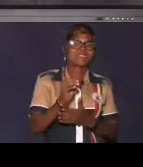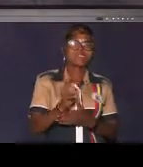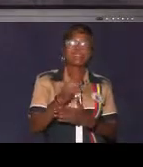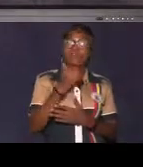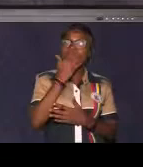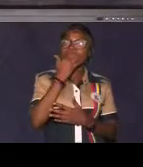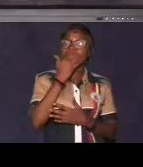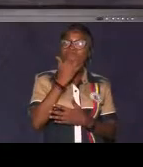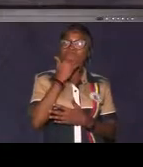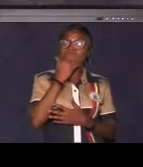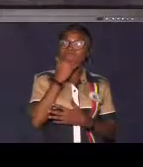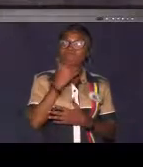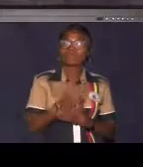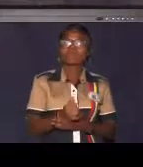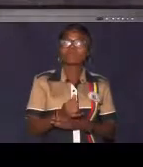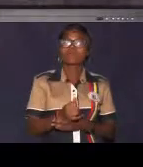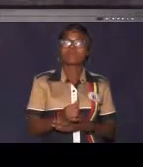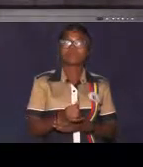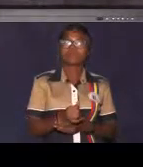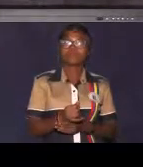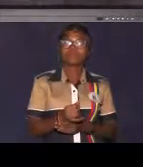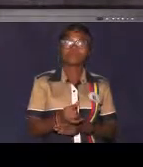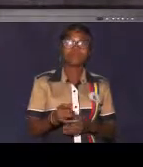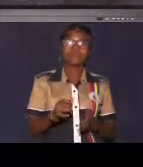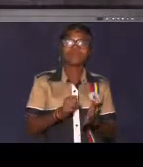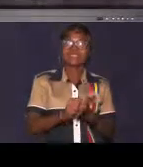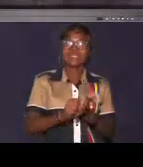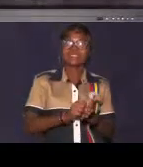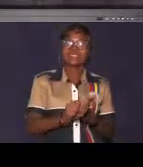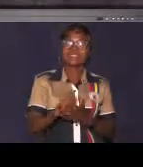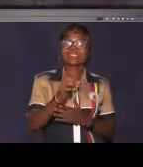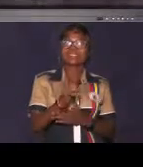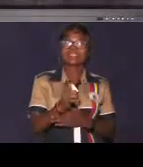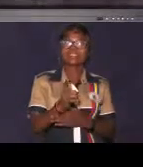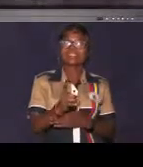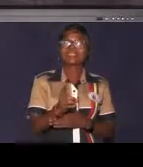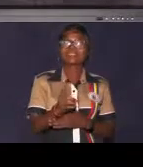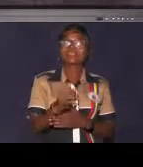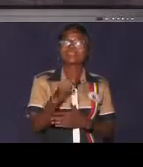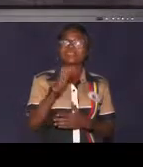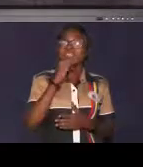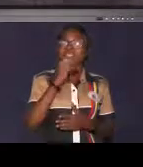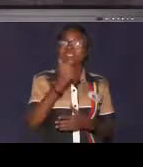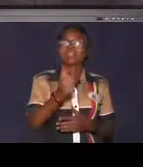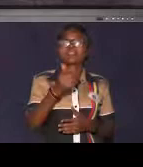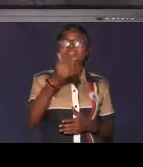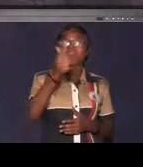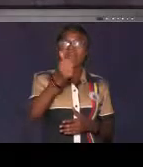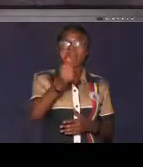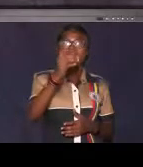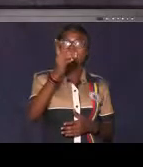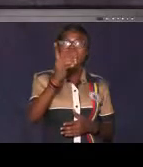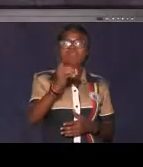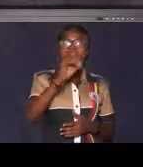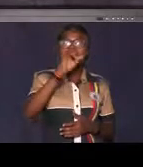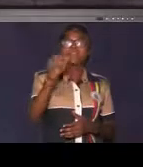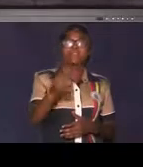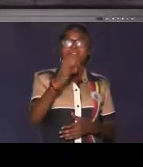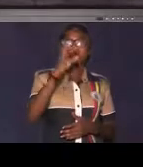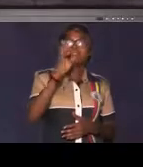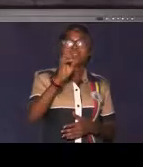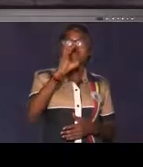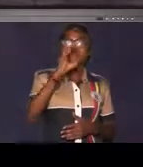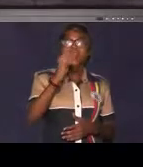is I've ground the wheat. Grounded is an adjective, and it means something else. It